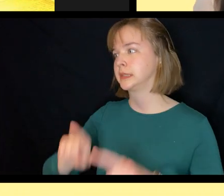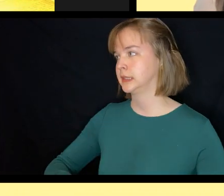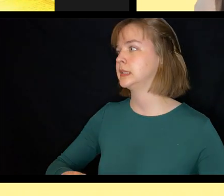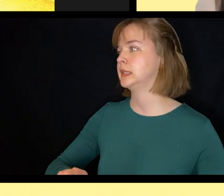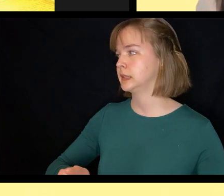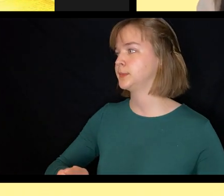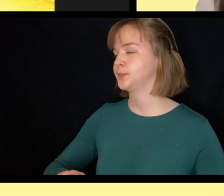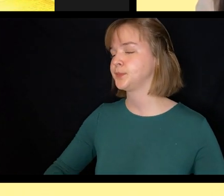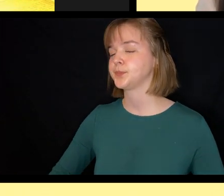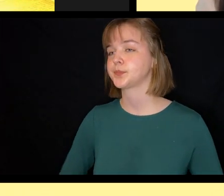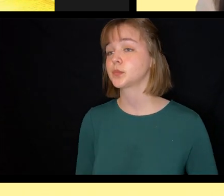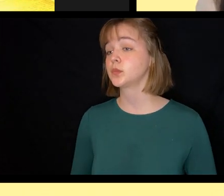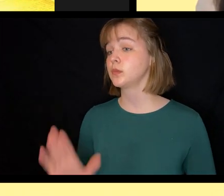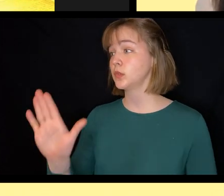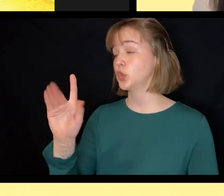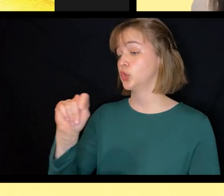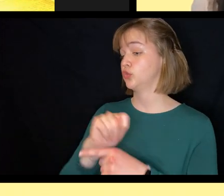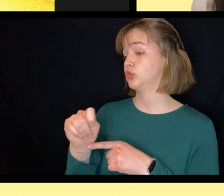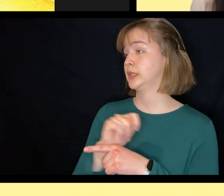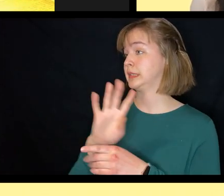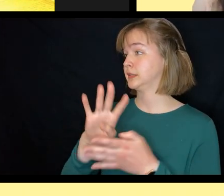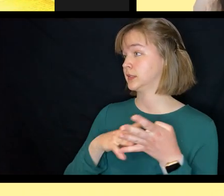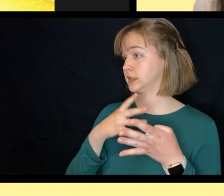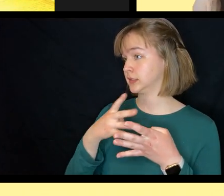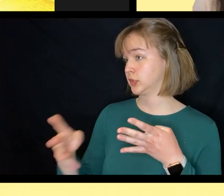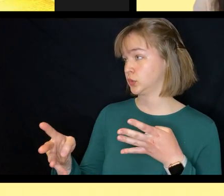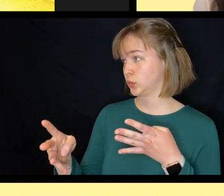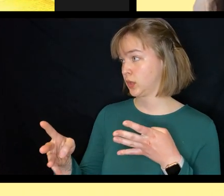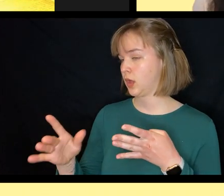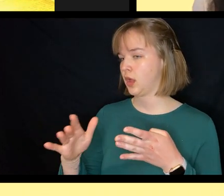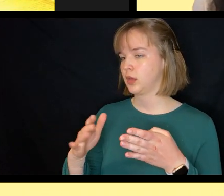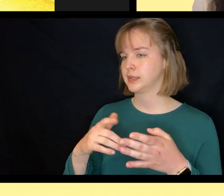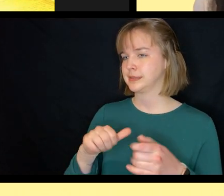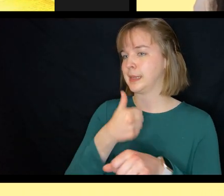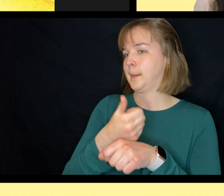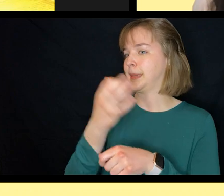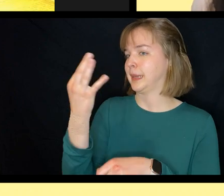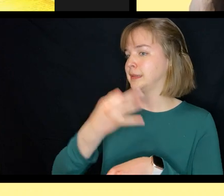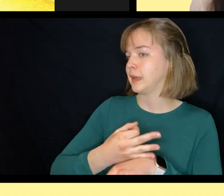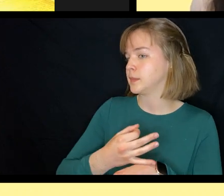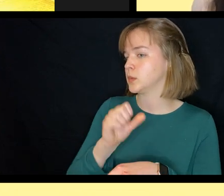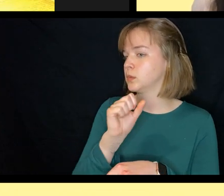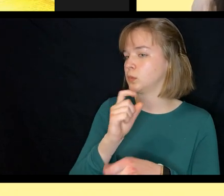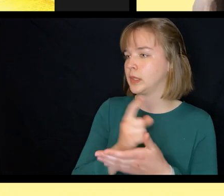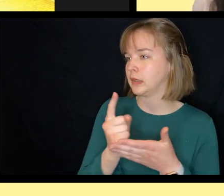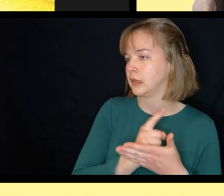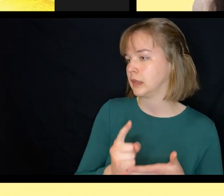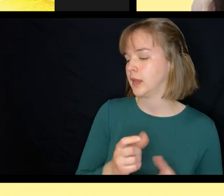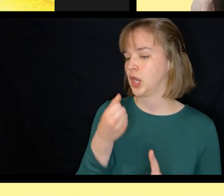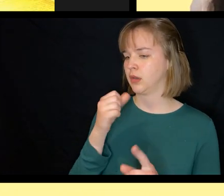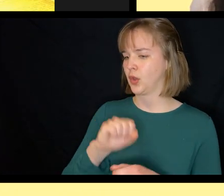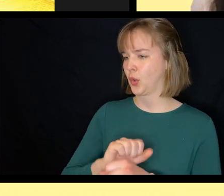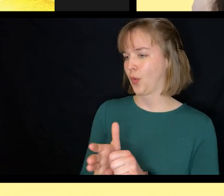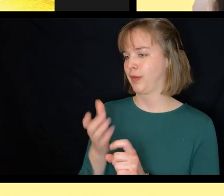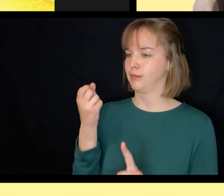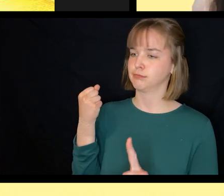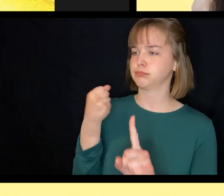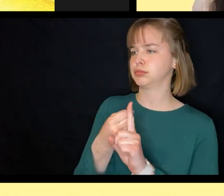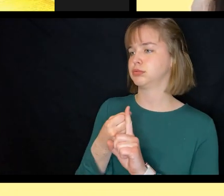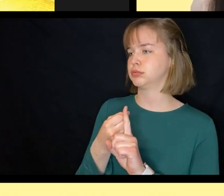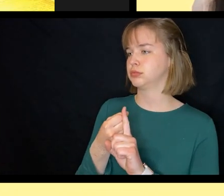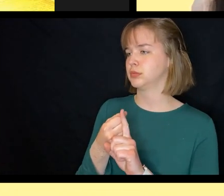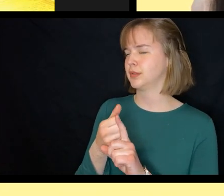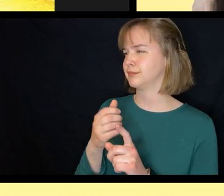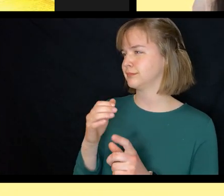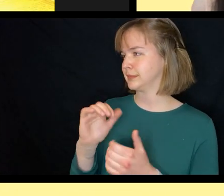Awesome. Well, how was this training schedule that you had built for yourself? How was it impacted by COVID? that was a